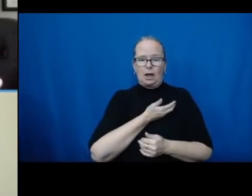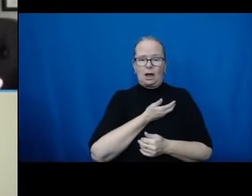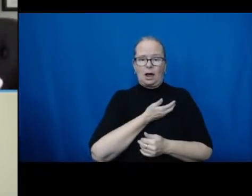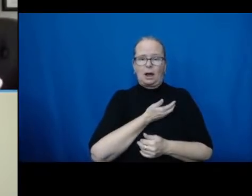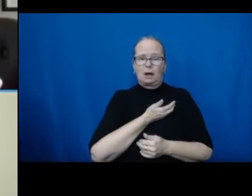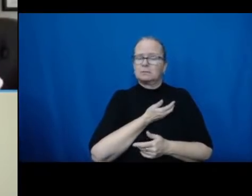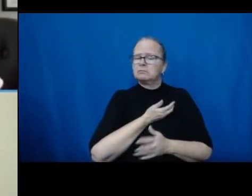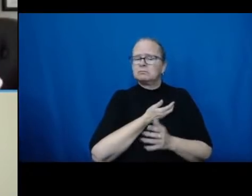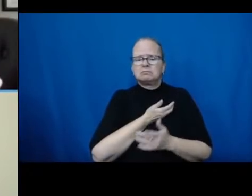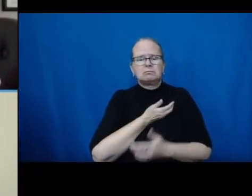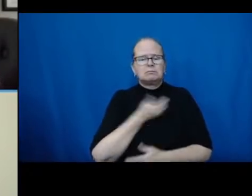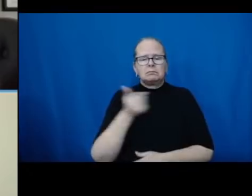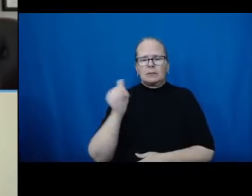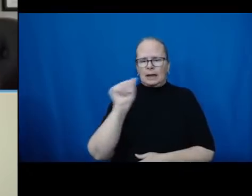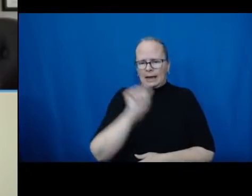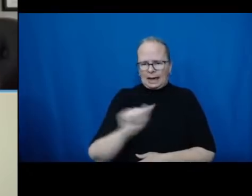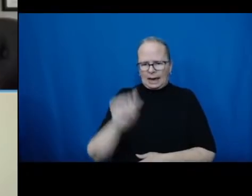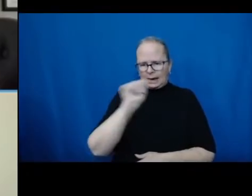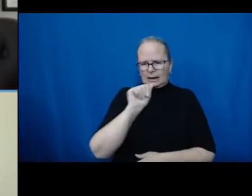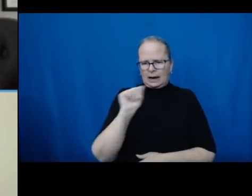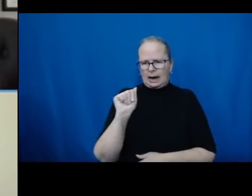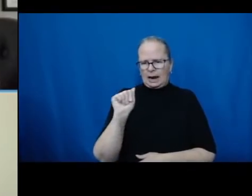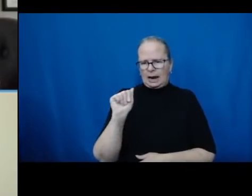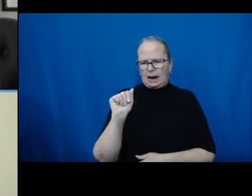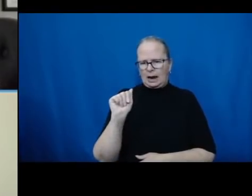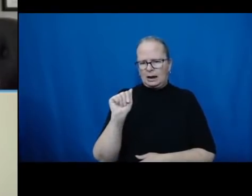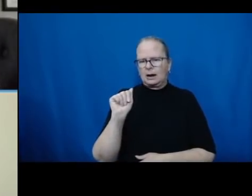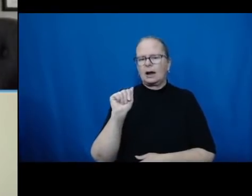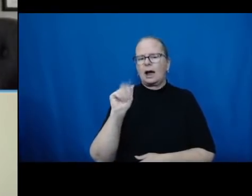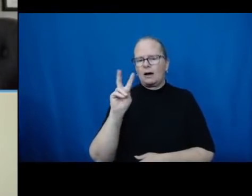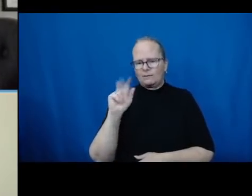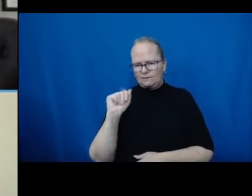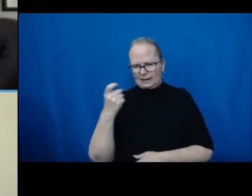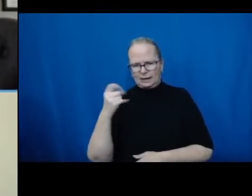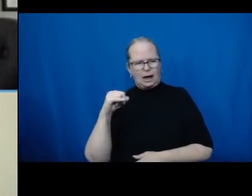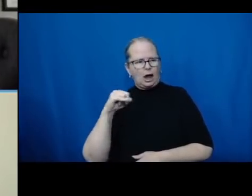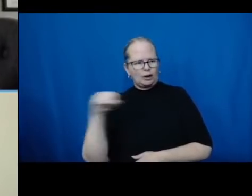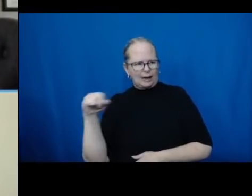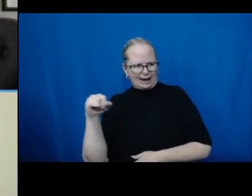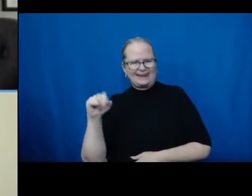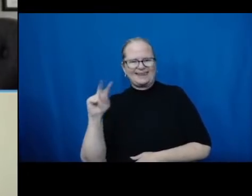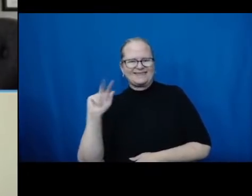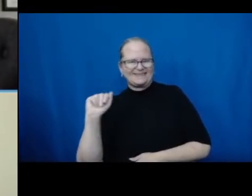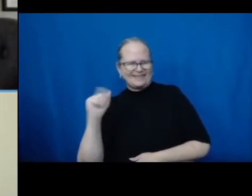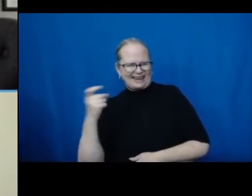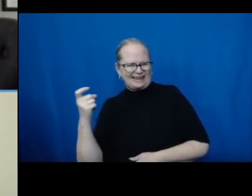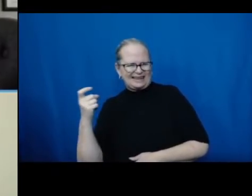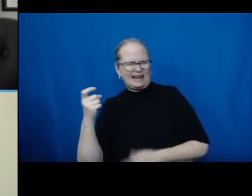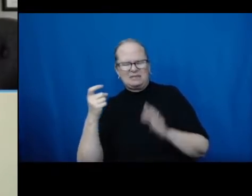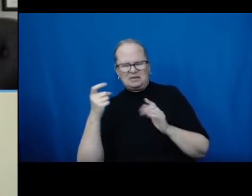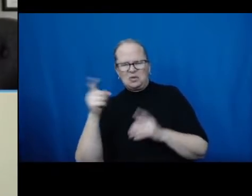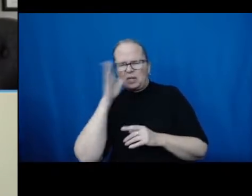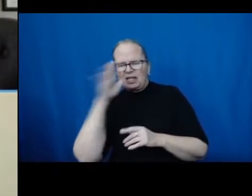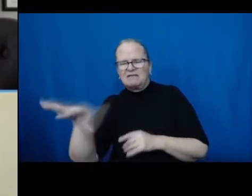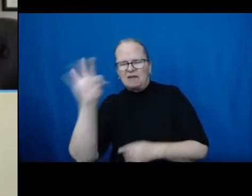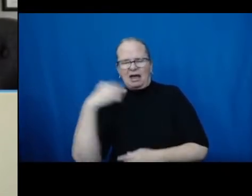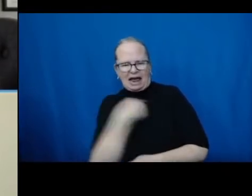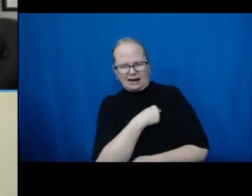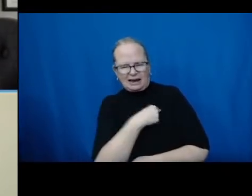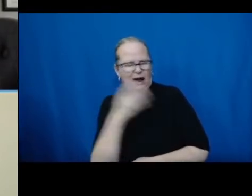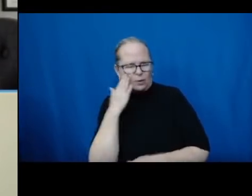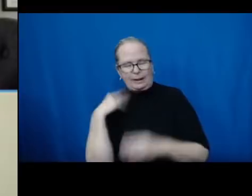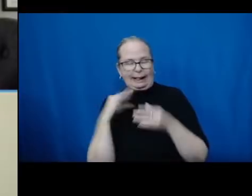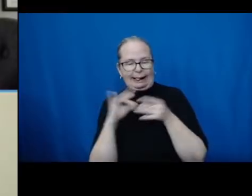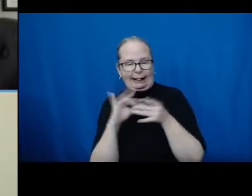@ABVax_vax there for Sarah. You all know where to find us. Now I'm just babbling. I'm excited. What can I say? It's a process. It requires